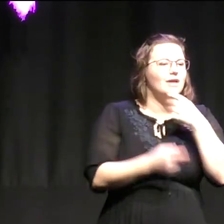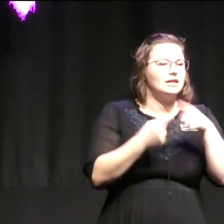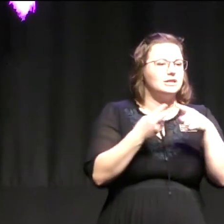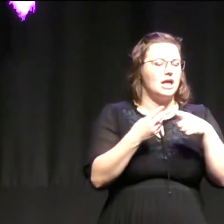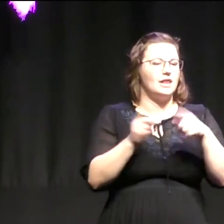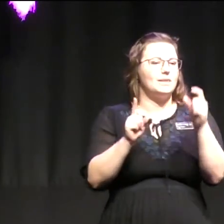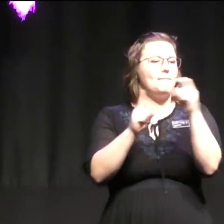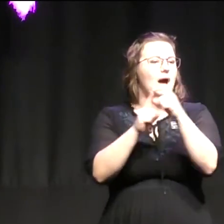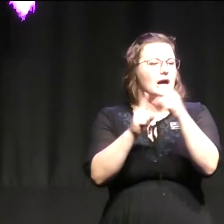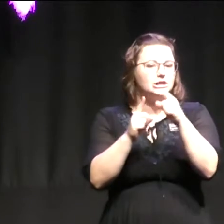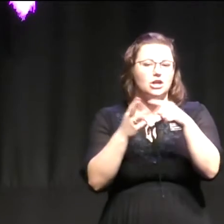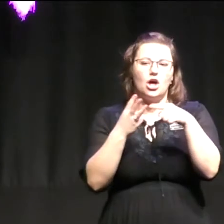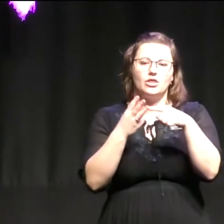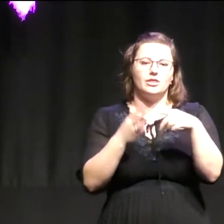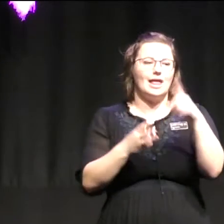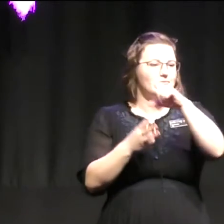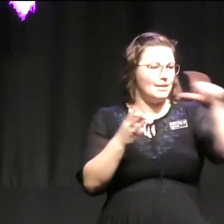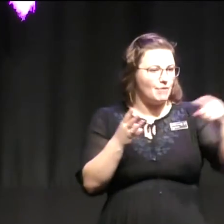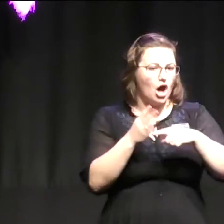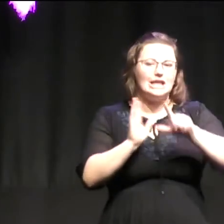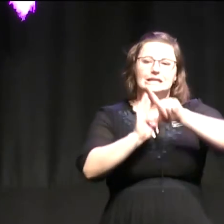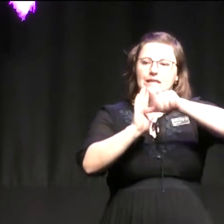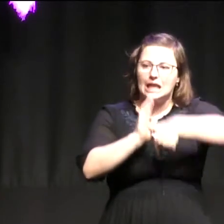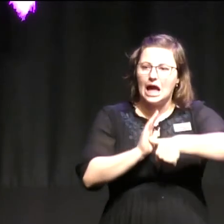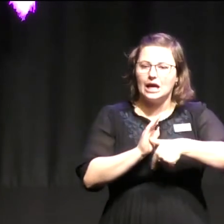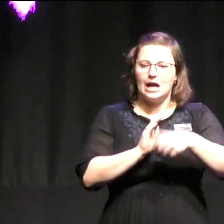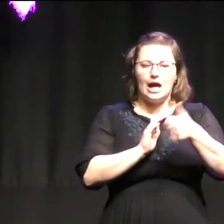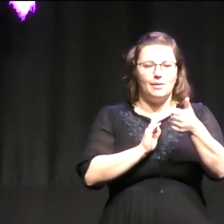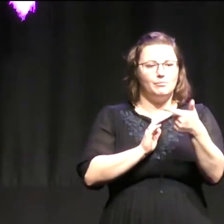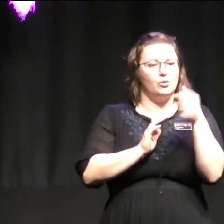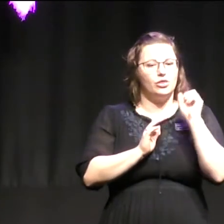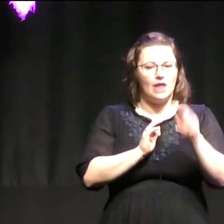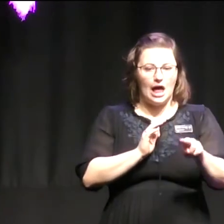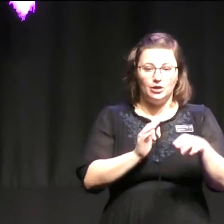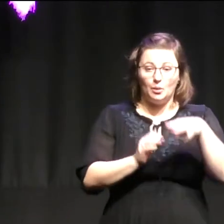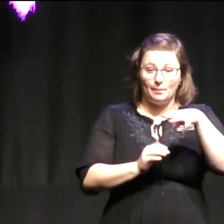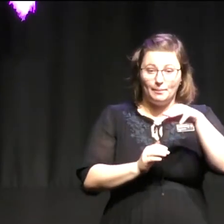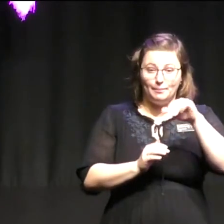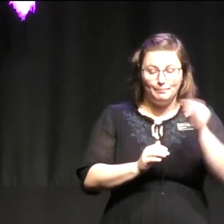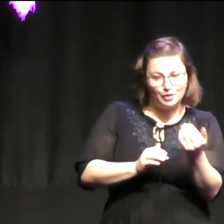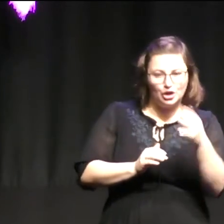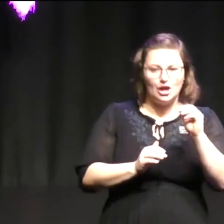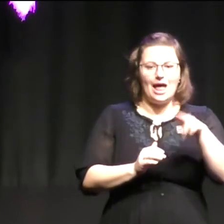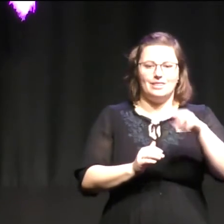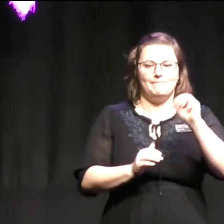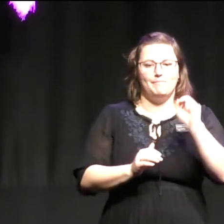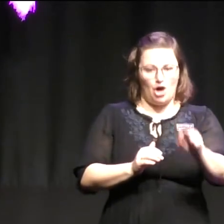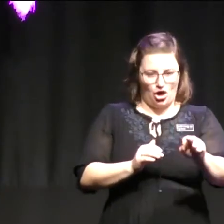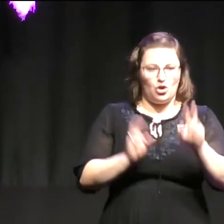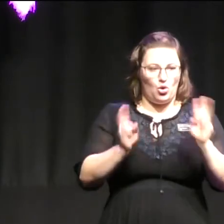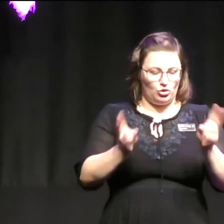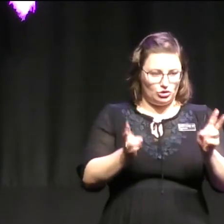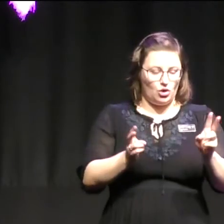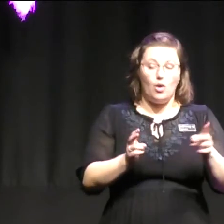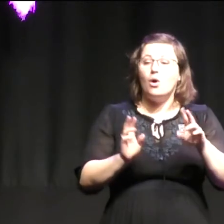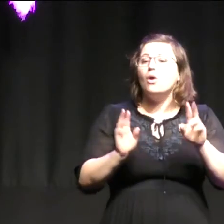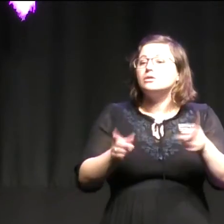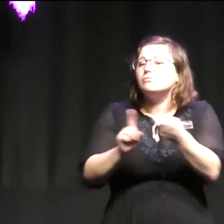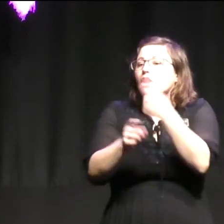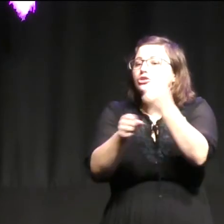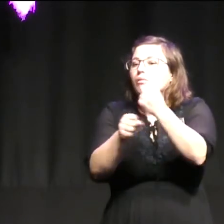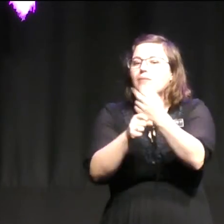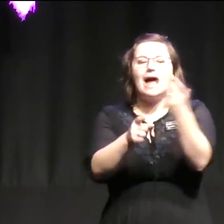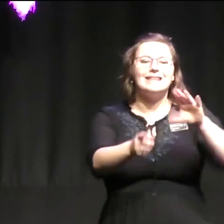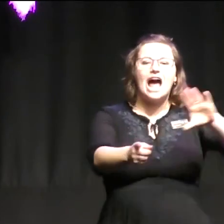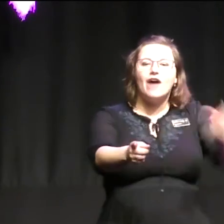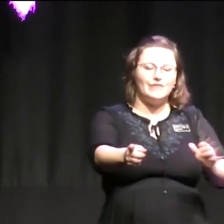Afghanistan, Pakistan, Nepal, Sri Lanka, Bhutan, and Myanmar as well. And we've also started working in some of the countries